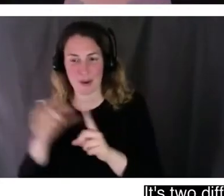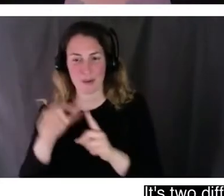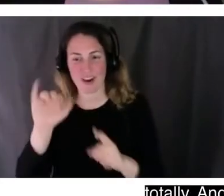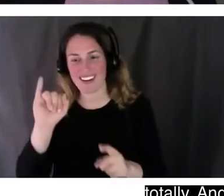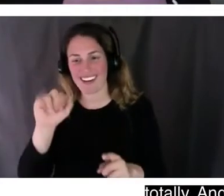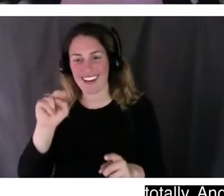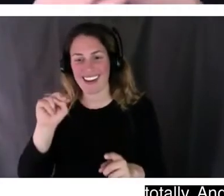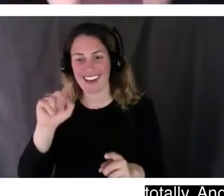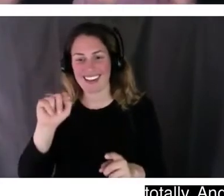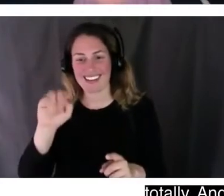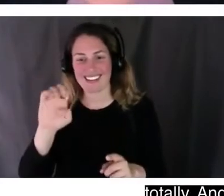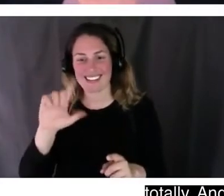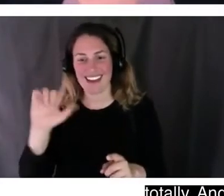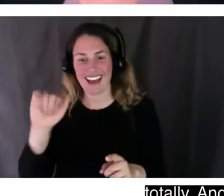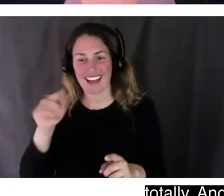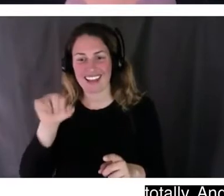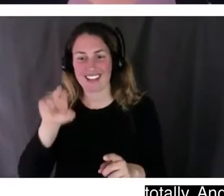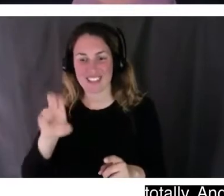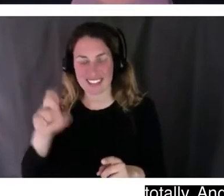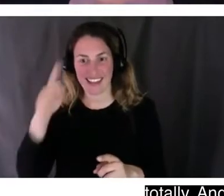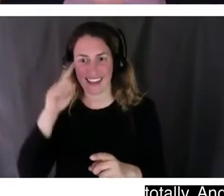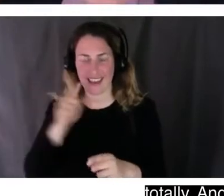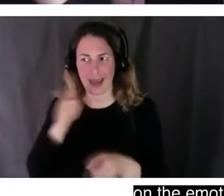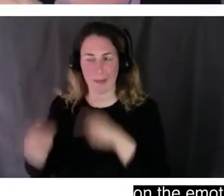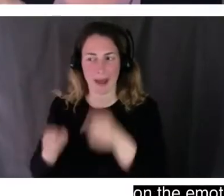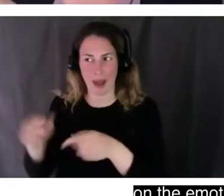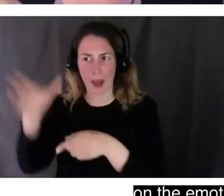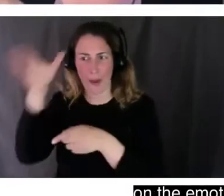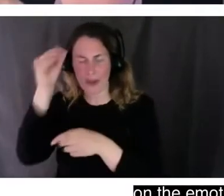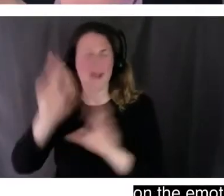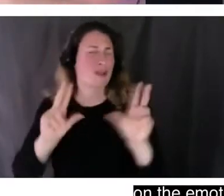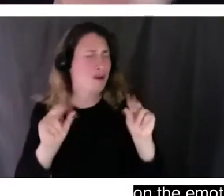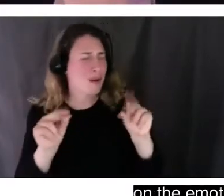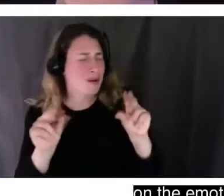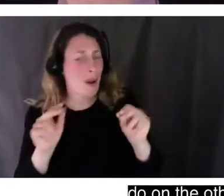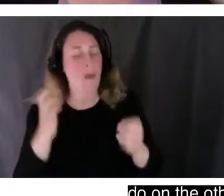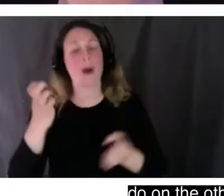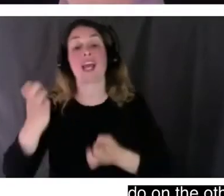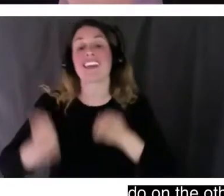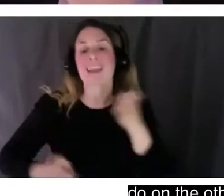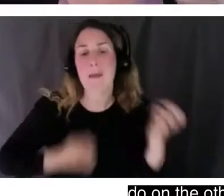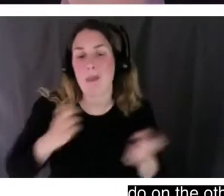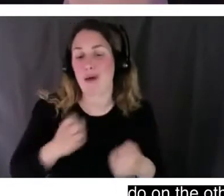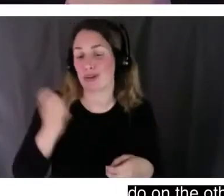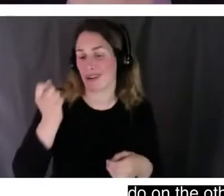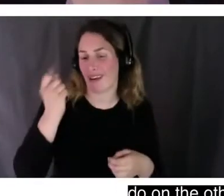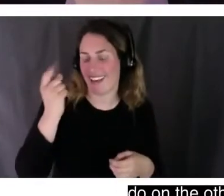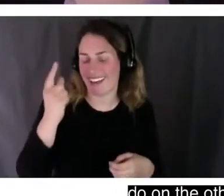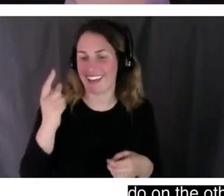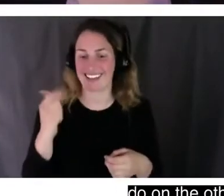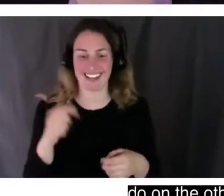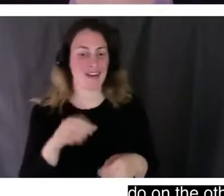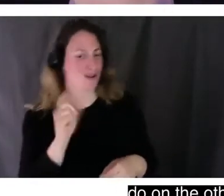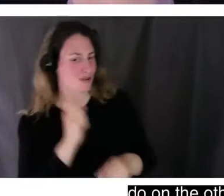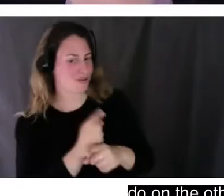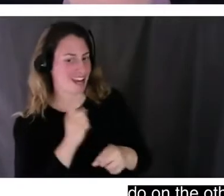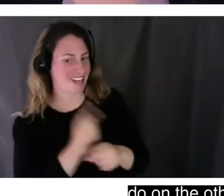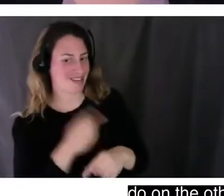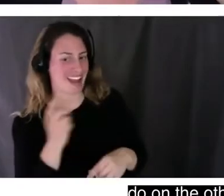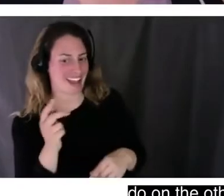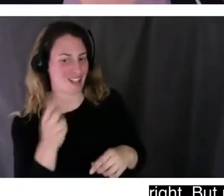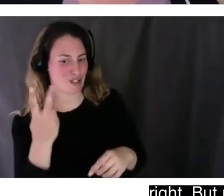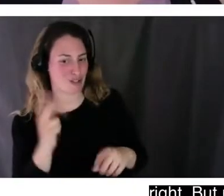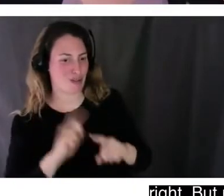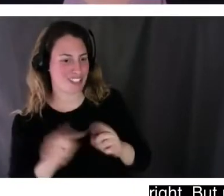scales. Right, totally. And I assure you, I do much better on the emotional intelligence scale than I do on the other one. But anyway, more importantly,